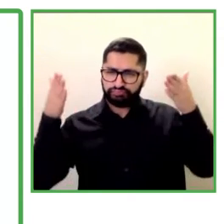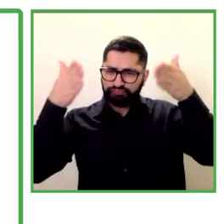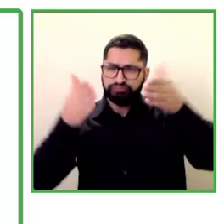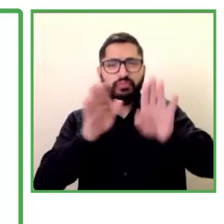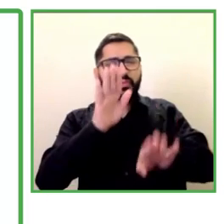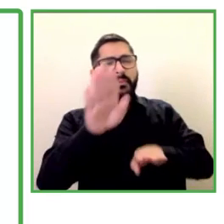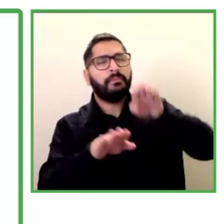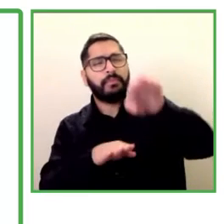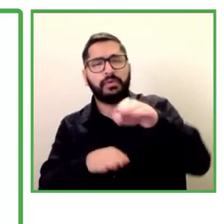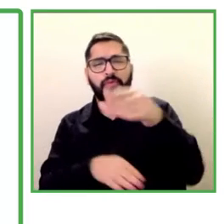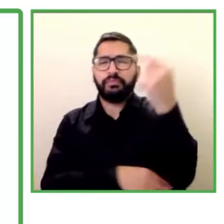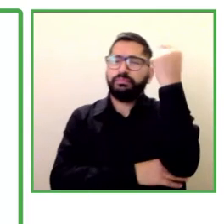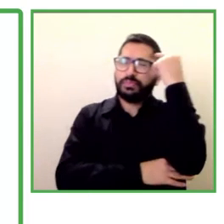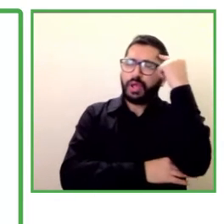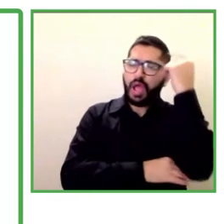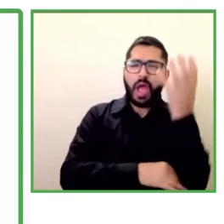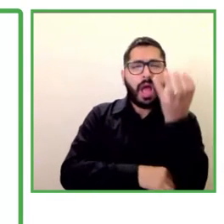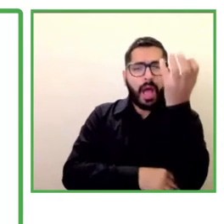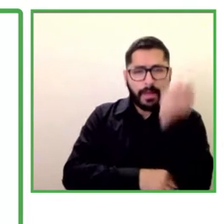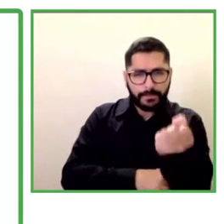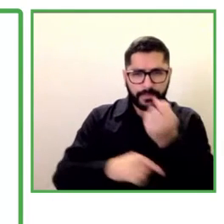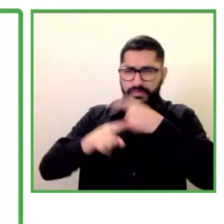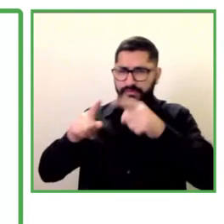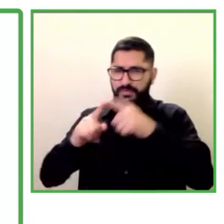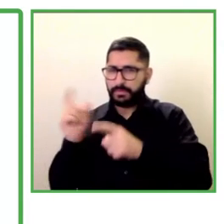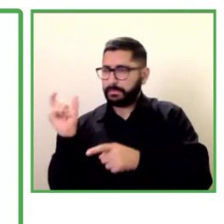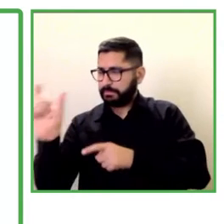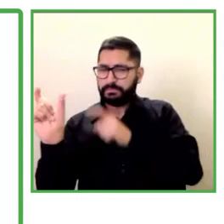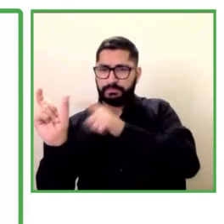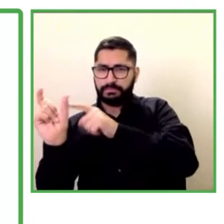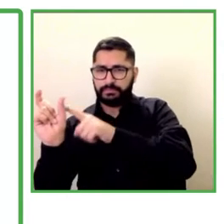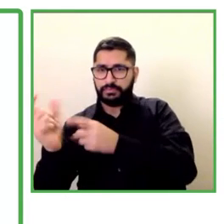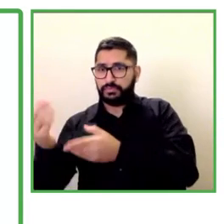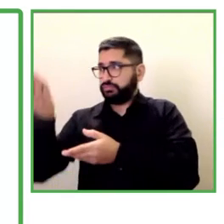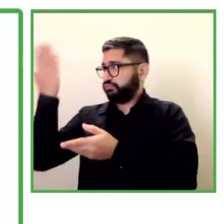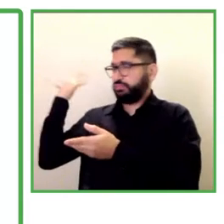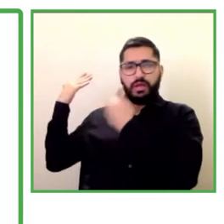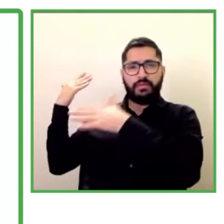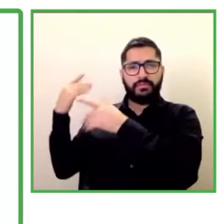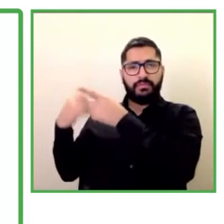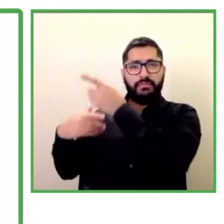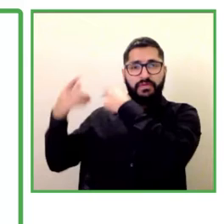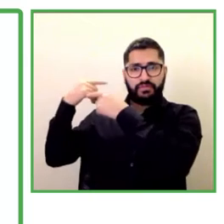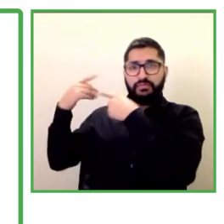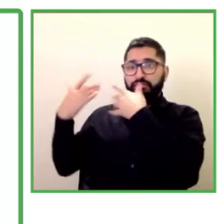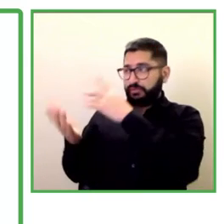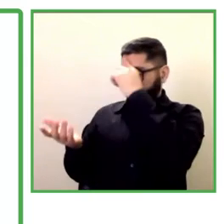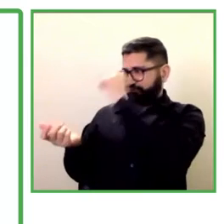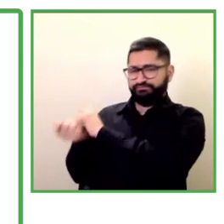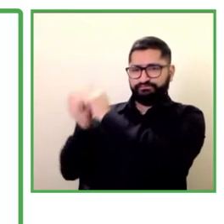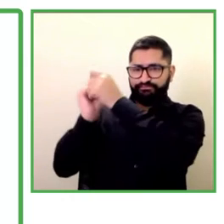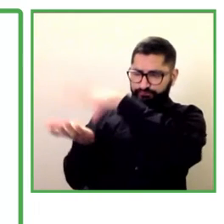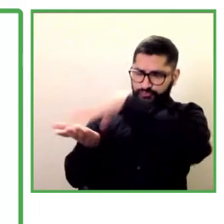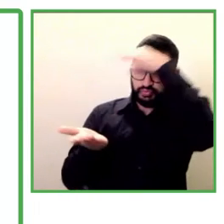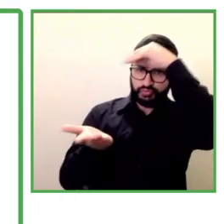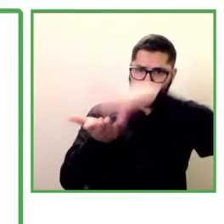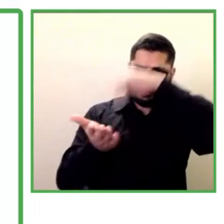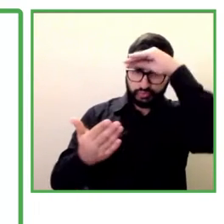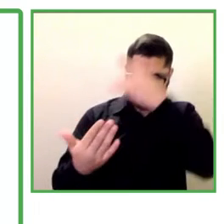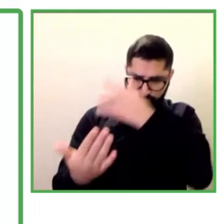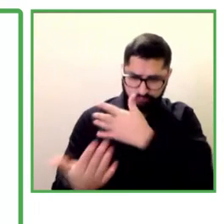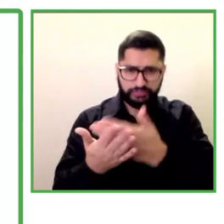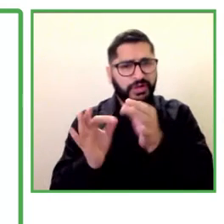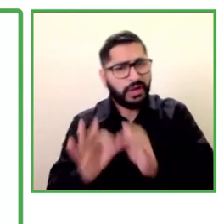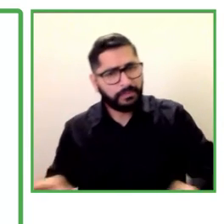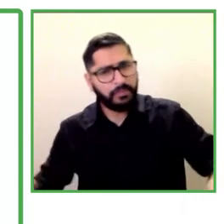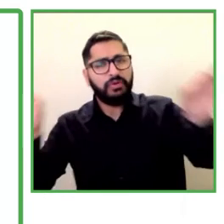steps, several concepts emerge. Until last year, the concept of work and continuous learning had not been as important. There were